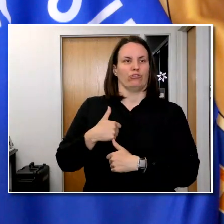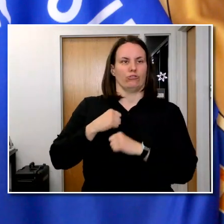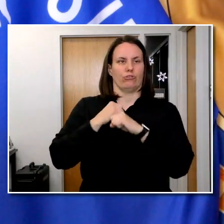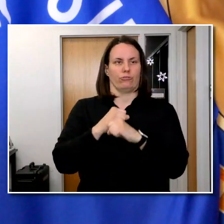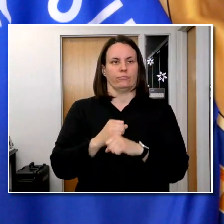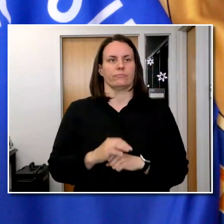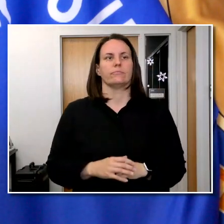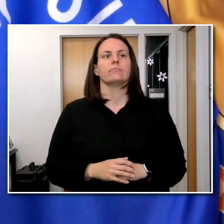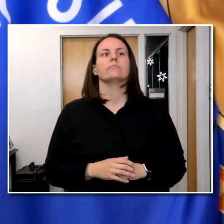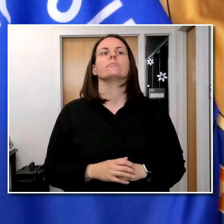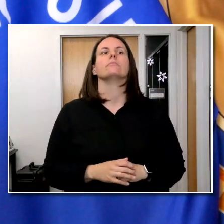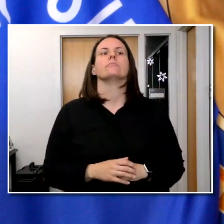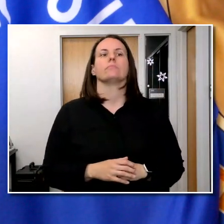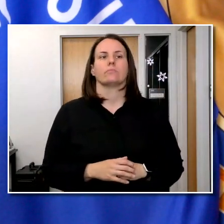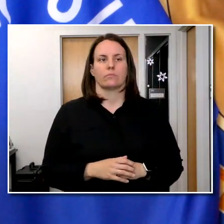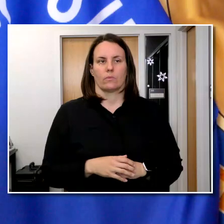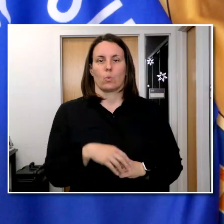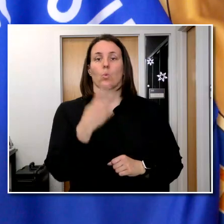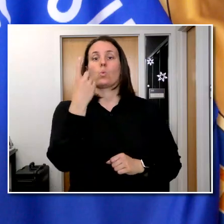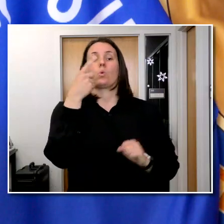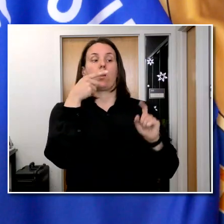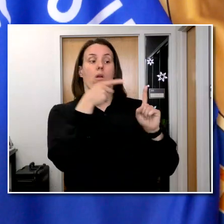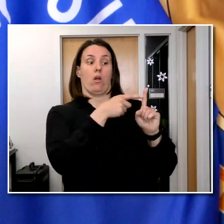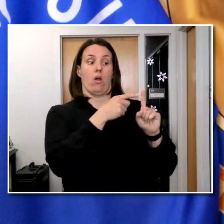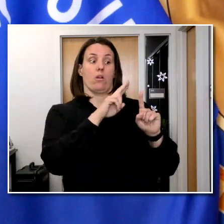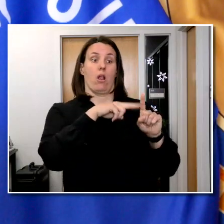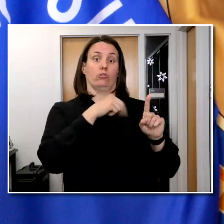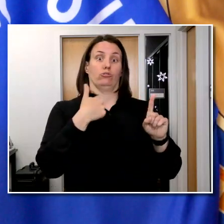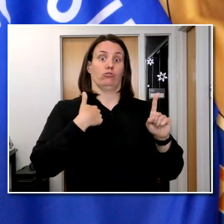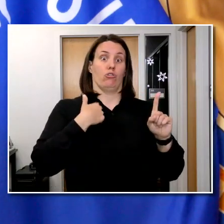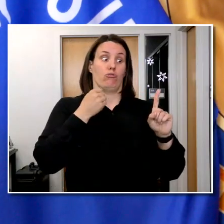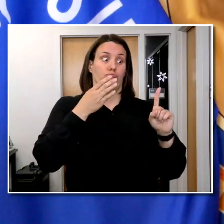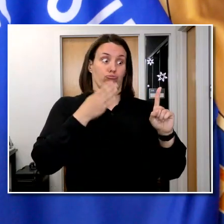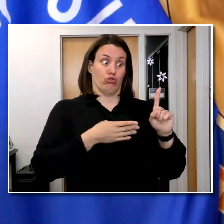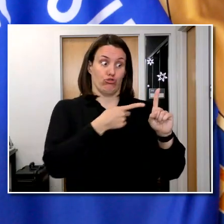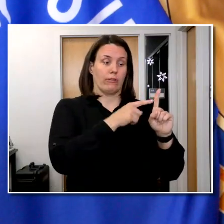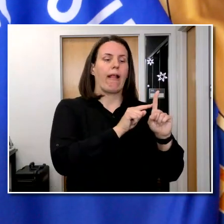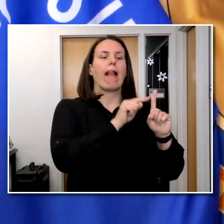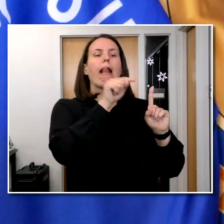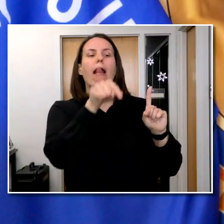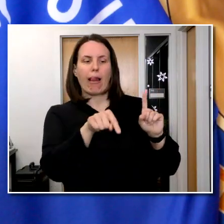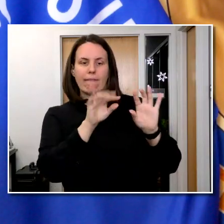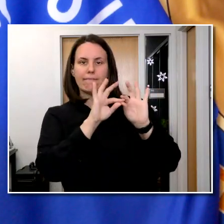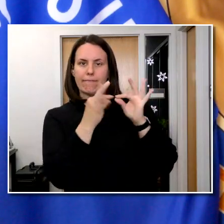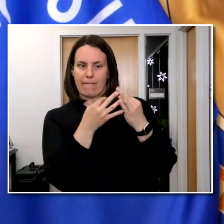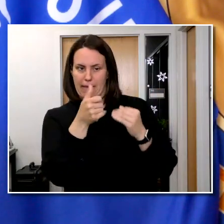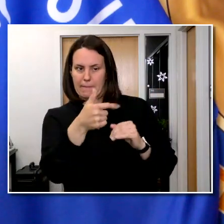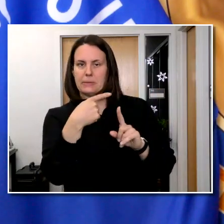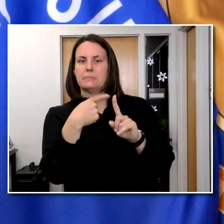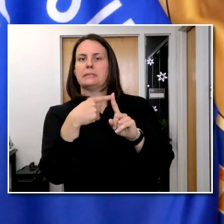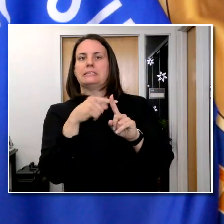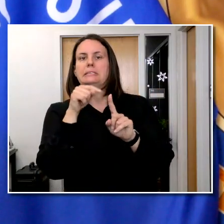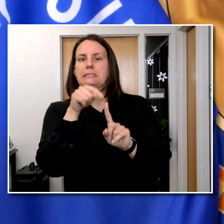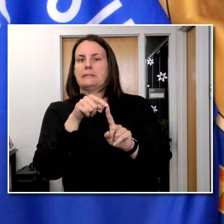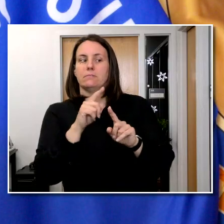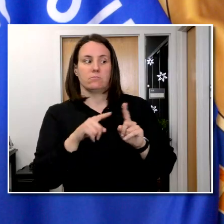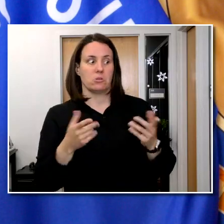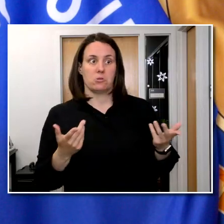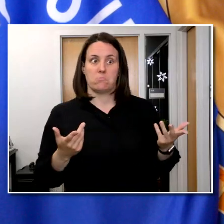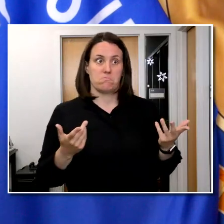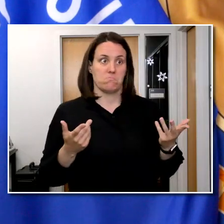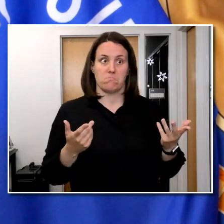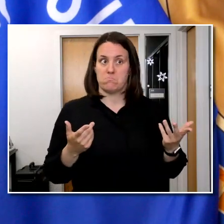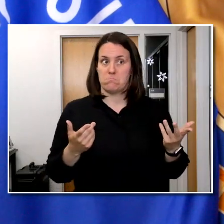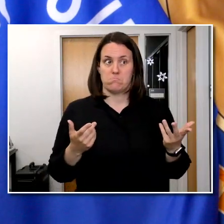Guard member. So that's great to not have any cases in the last week. And then the other part,